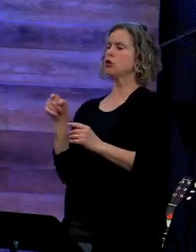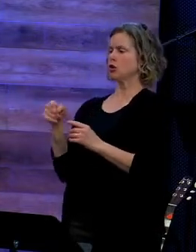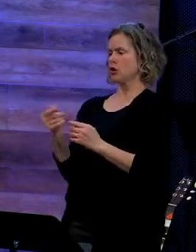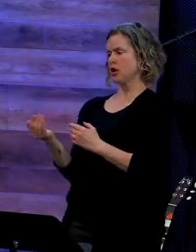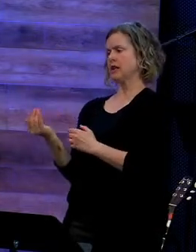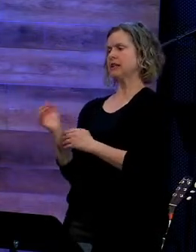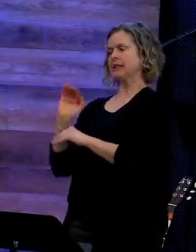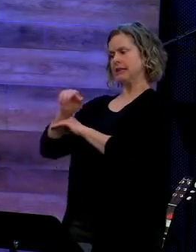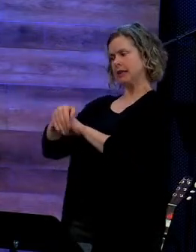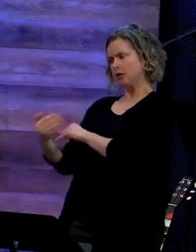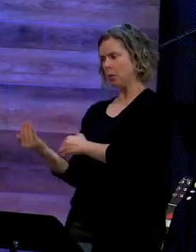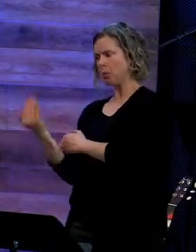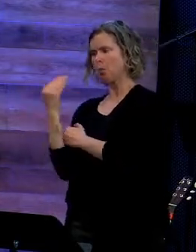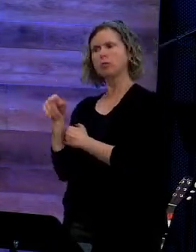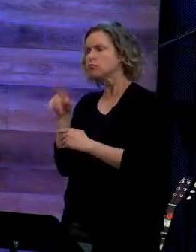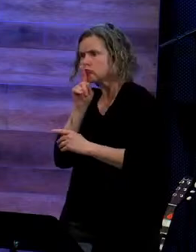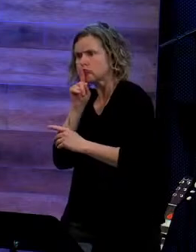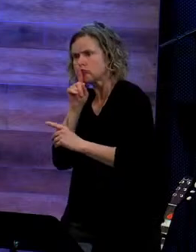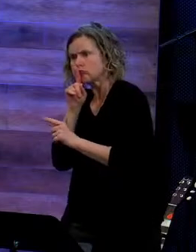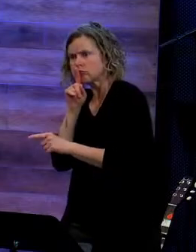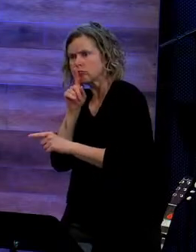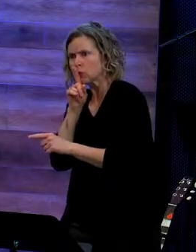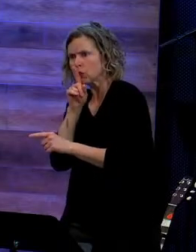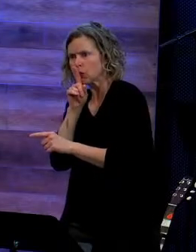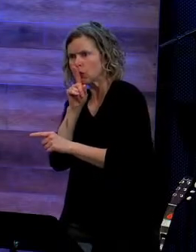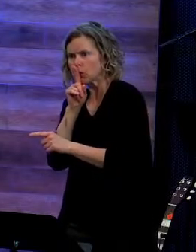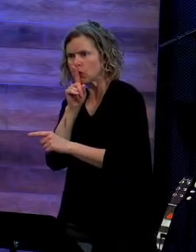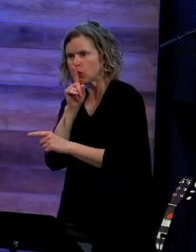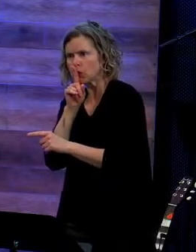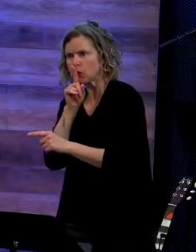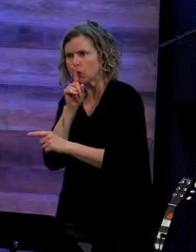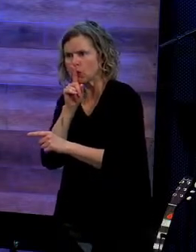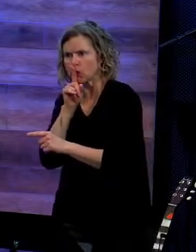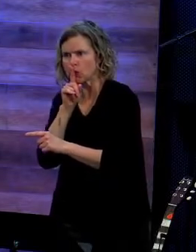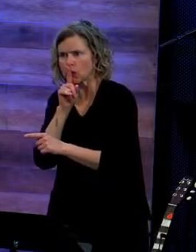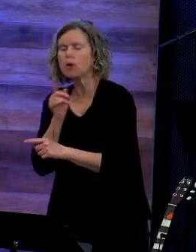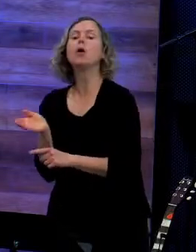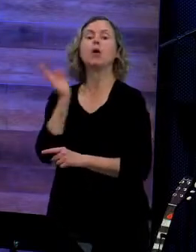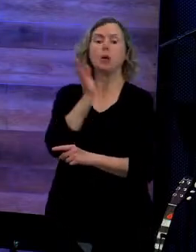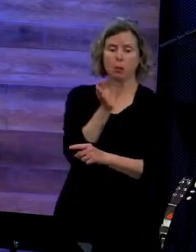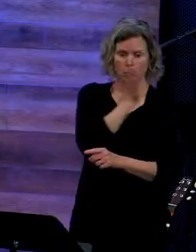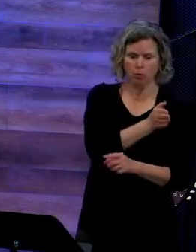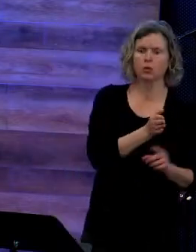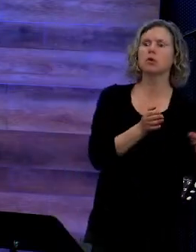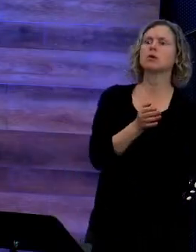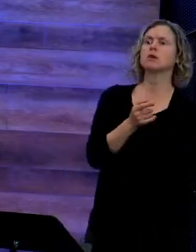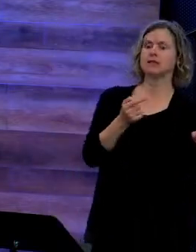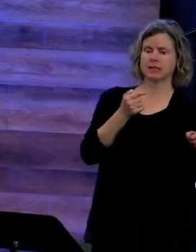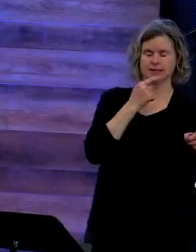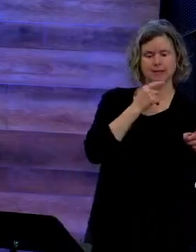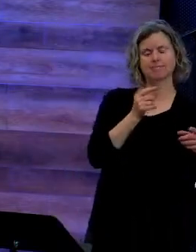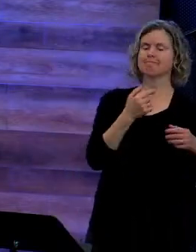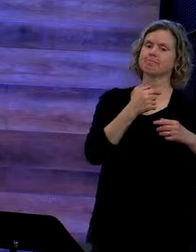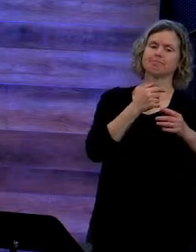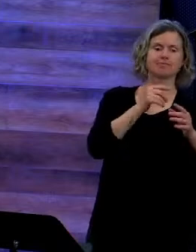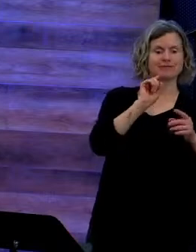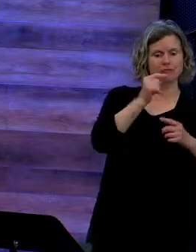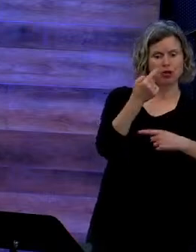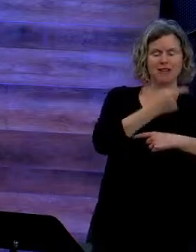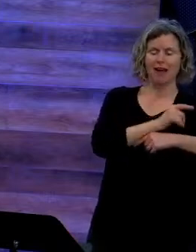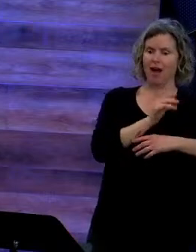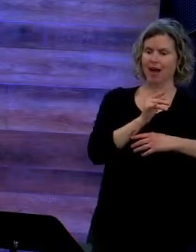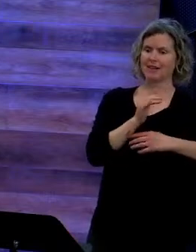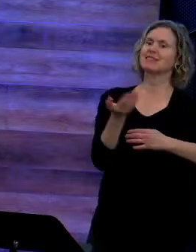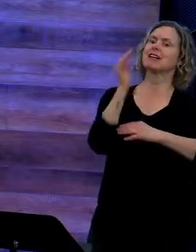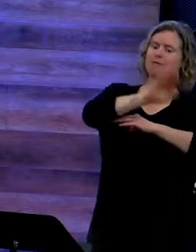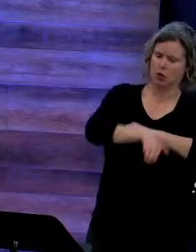there was morning, day ends. Day two, God does something, there was evening, there was morning, day ends. And it's like that all through 6 days. You get to the seventh